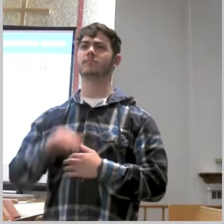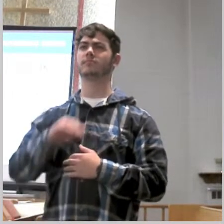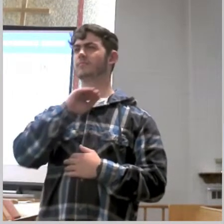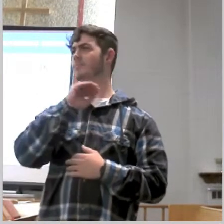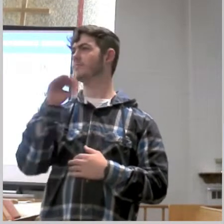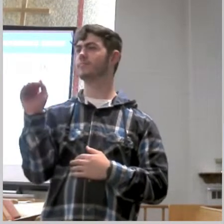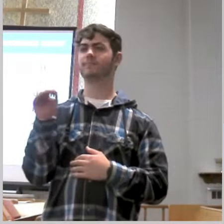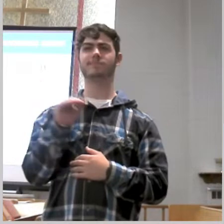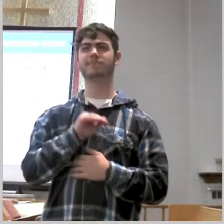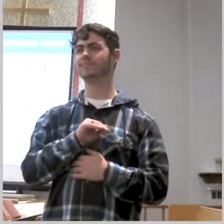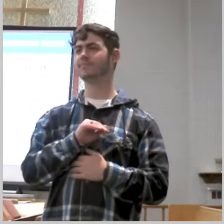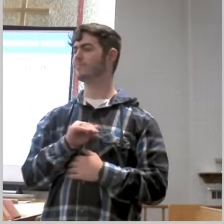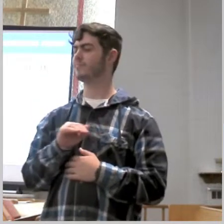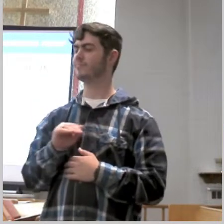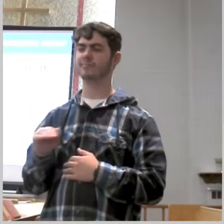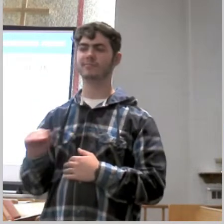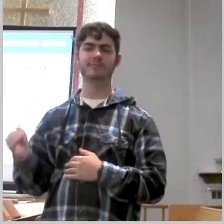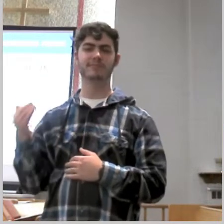down.